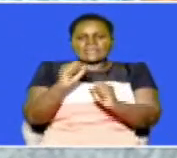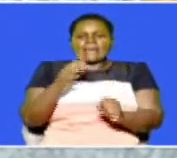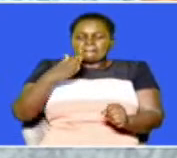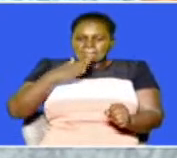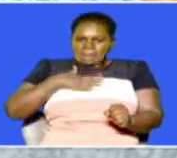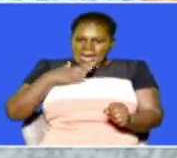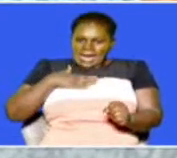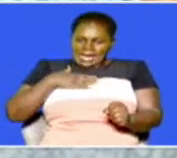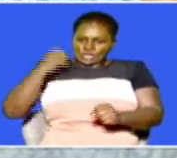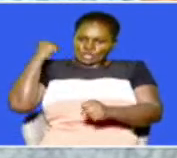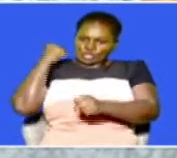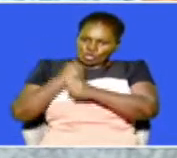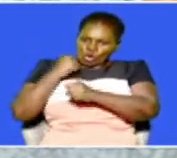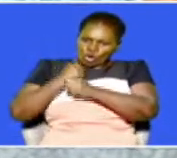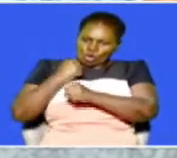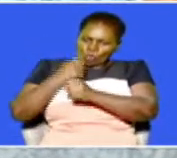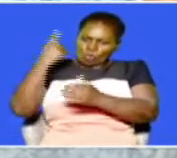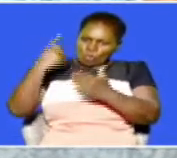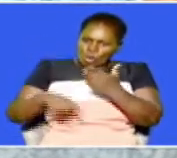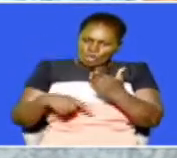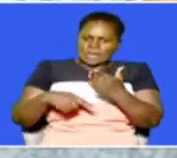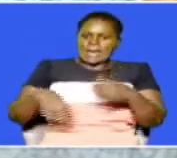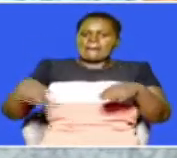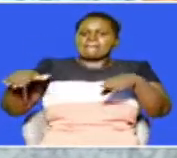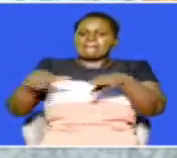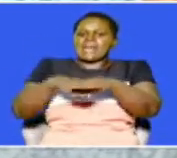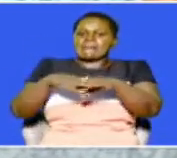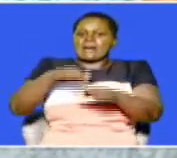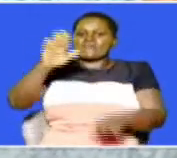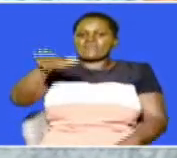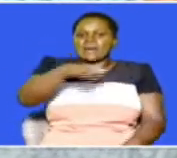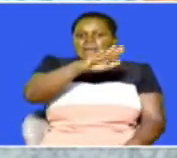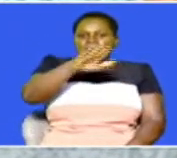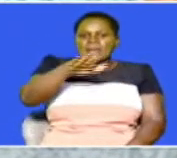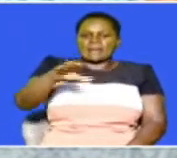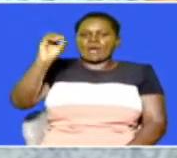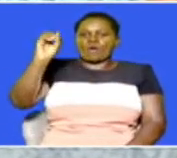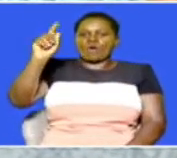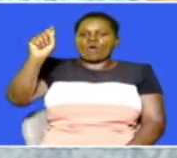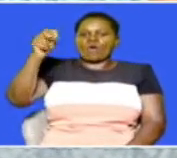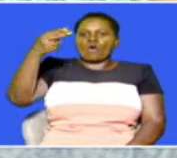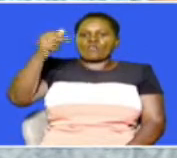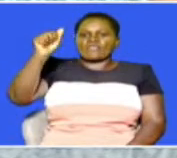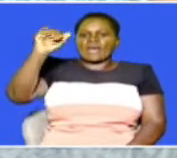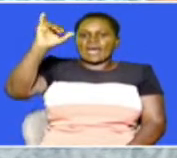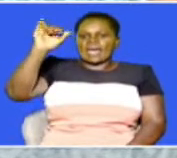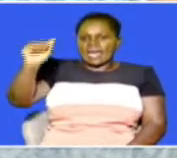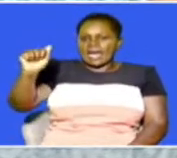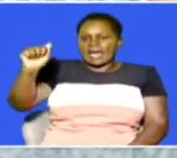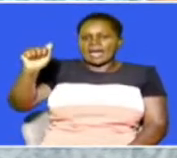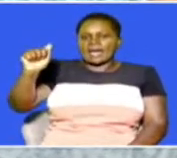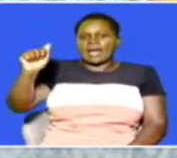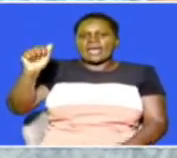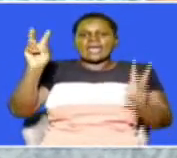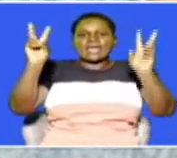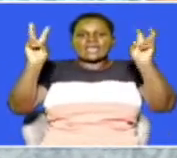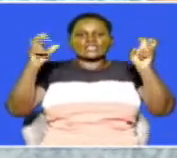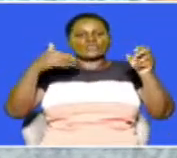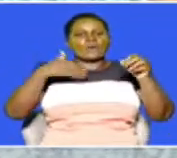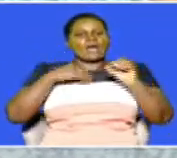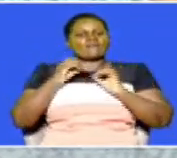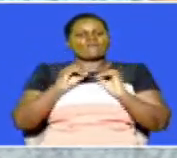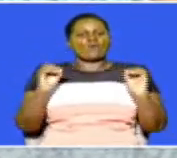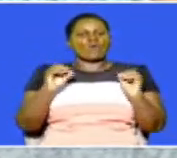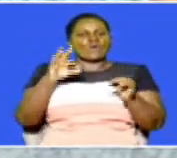my business to swear him in as the Member of Parliament for Othaya. And there were no issues around